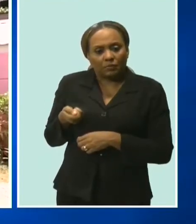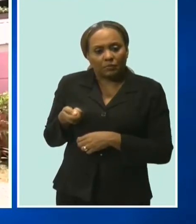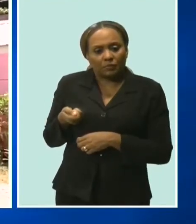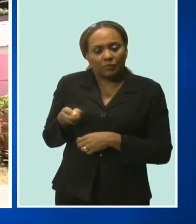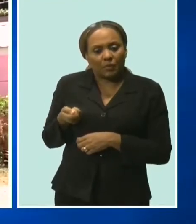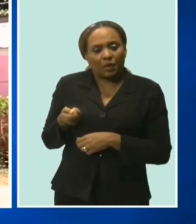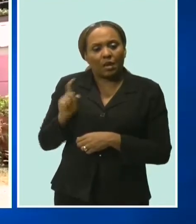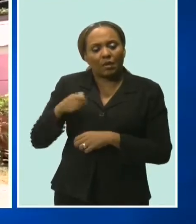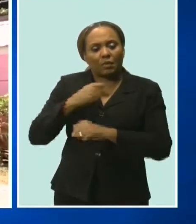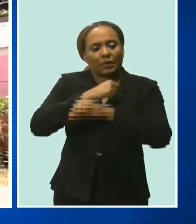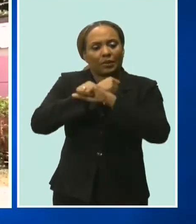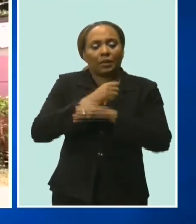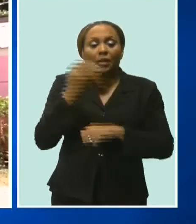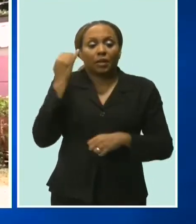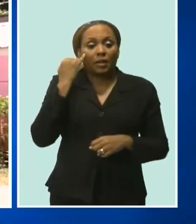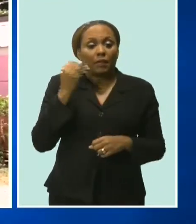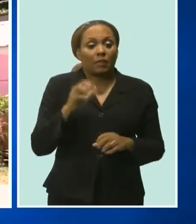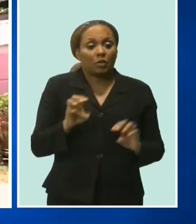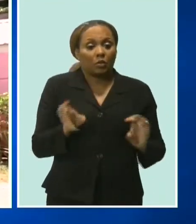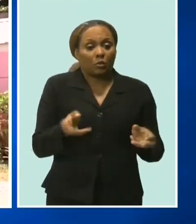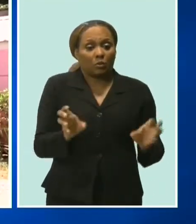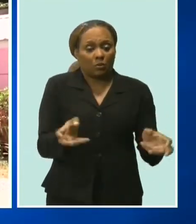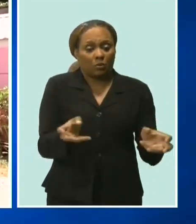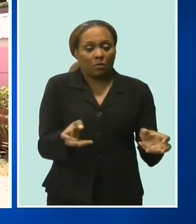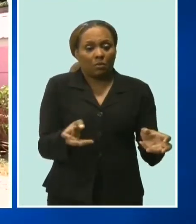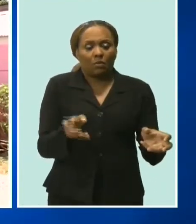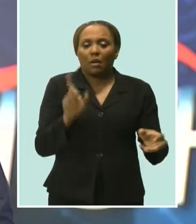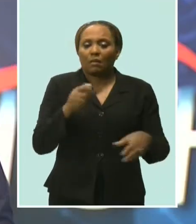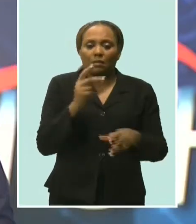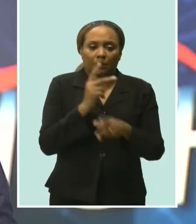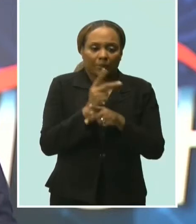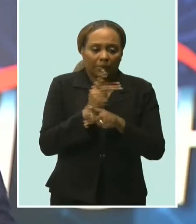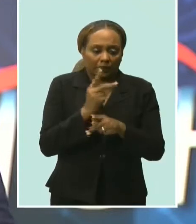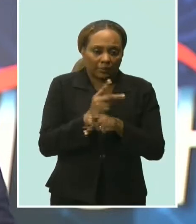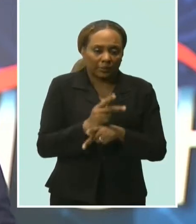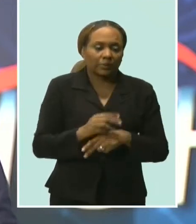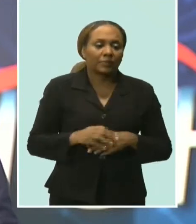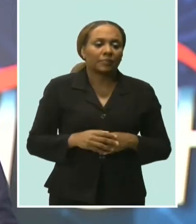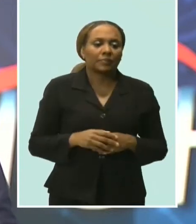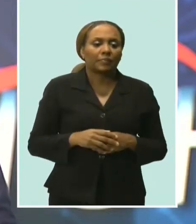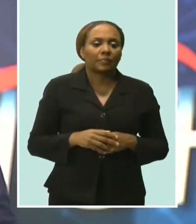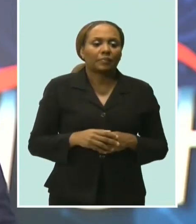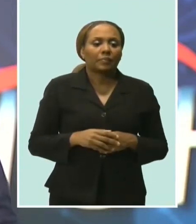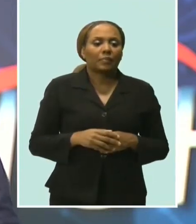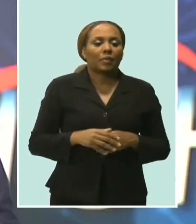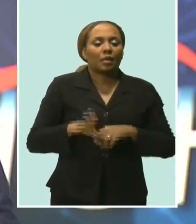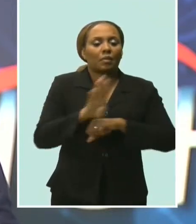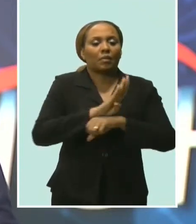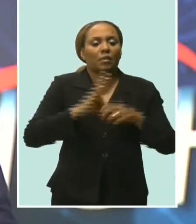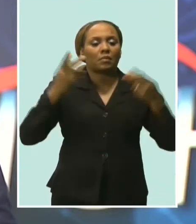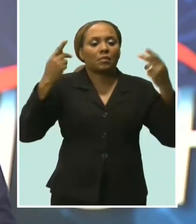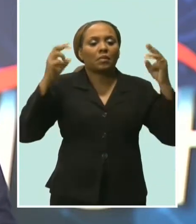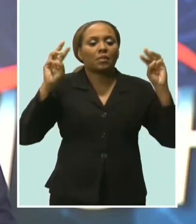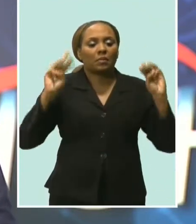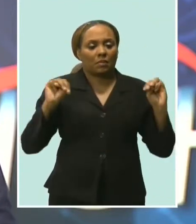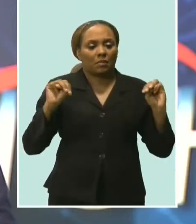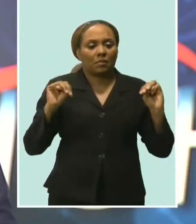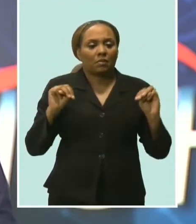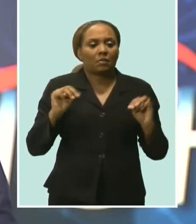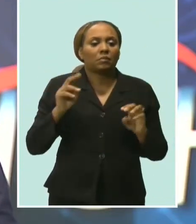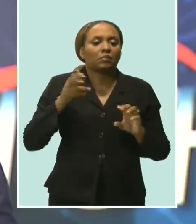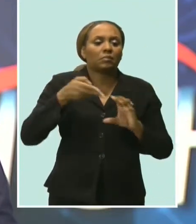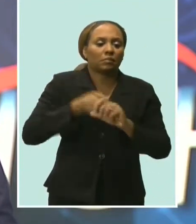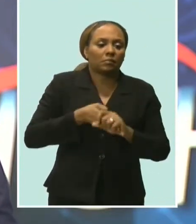If you have the stove light, always pay attention to the stove. Barbados Prime Minister Mia Amor-Motley has joined